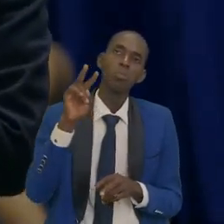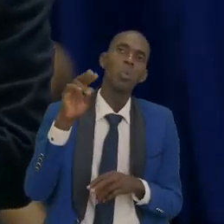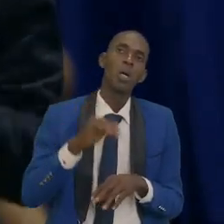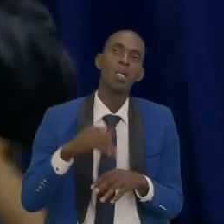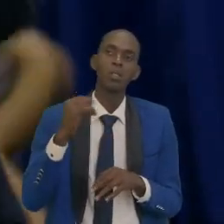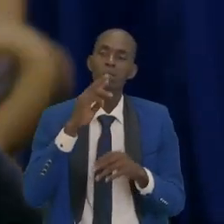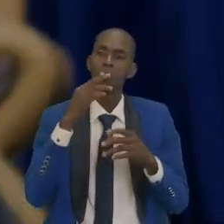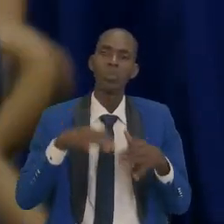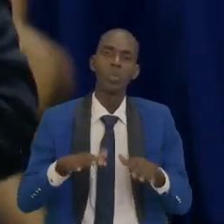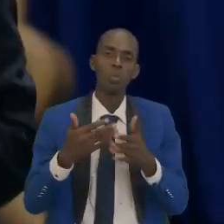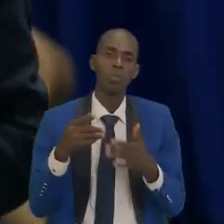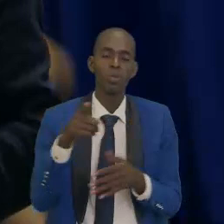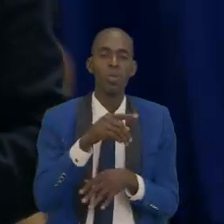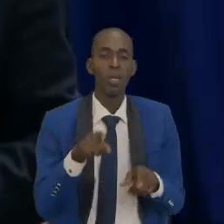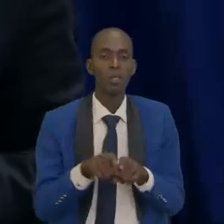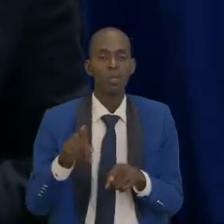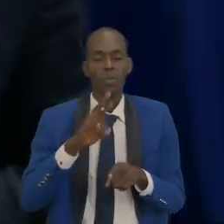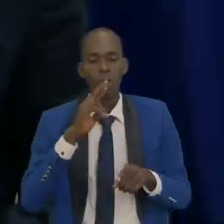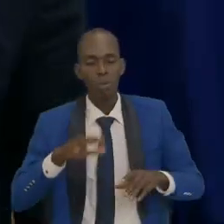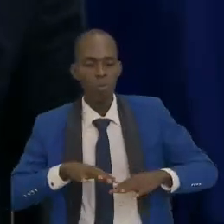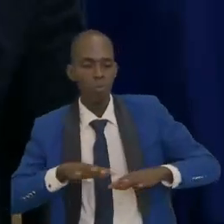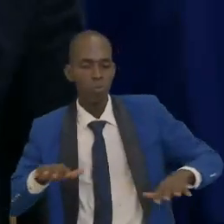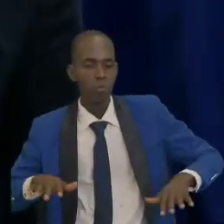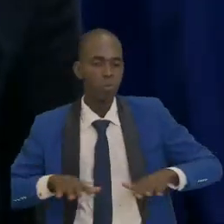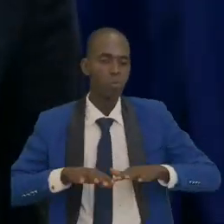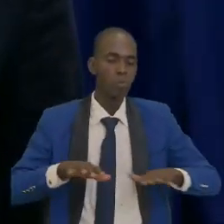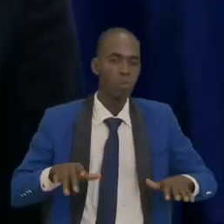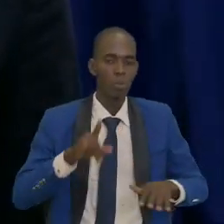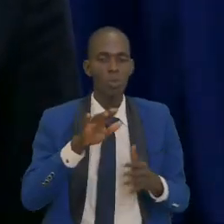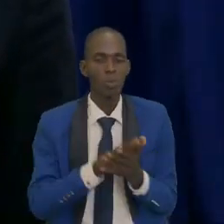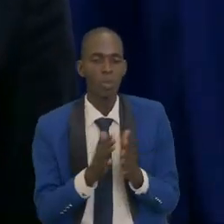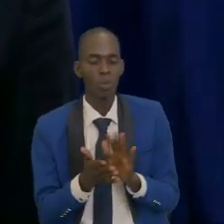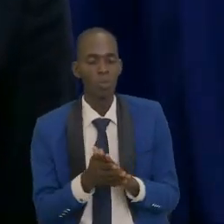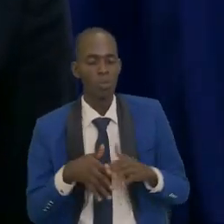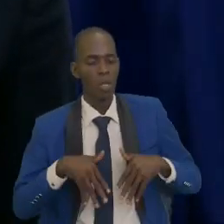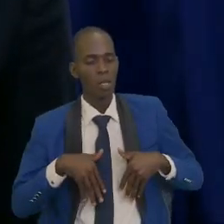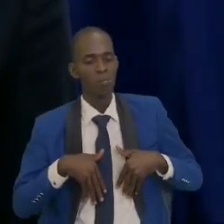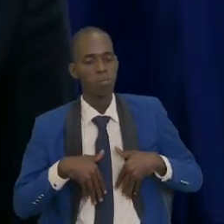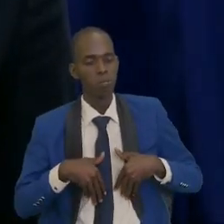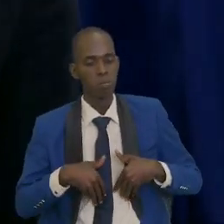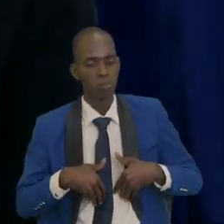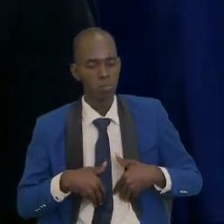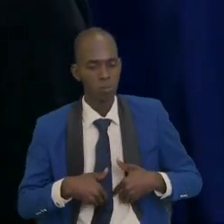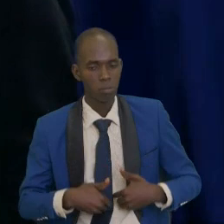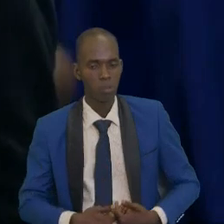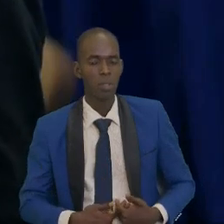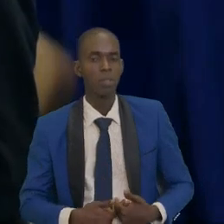and as you are swimming and swimming you're getting tired and more tired out here